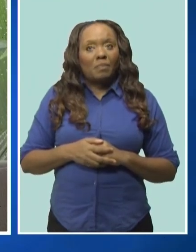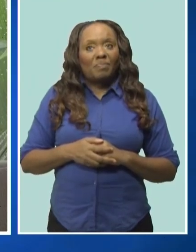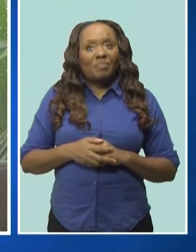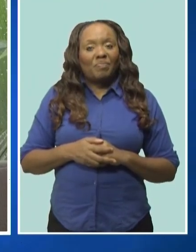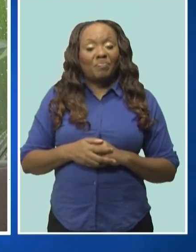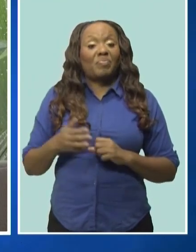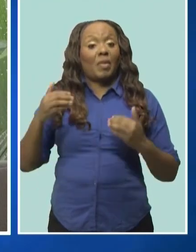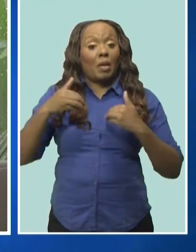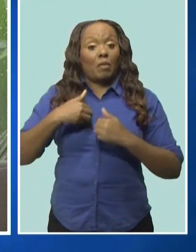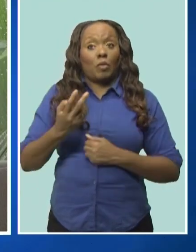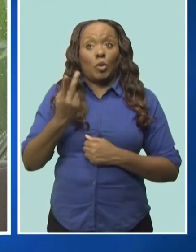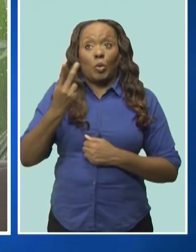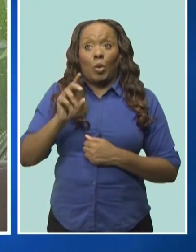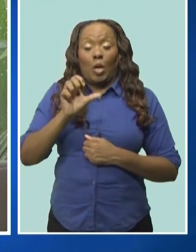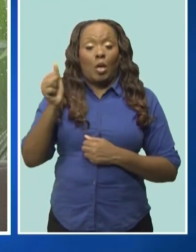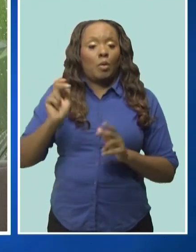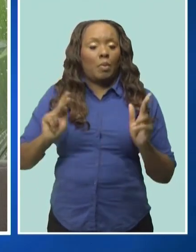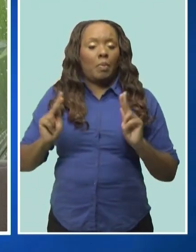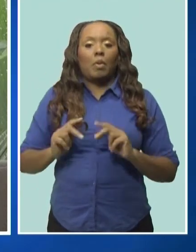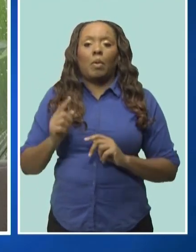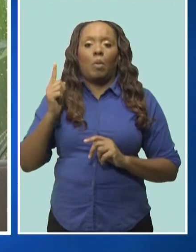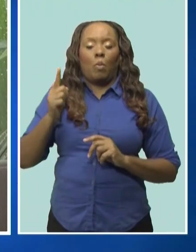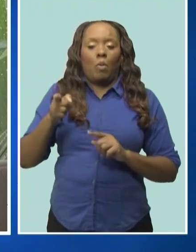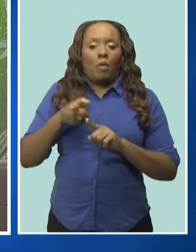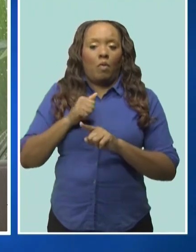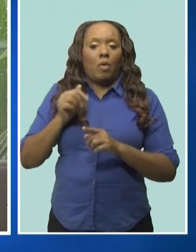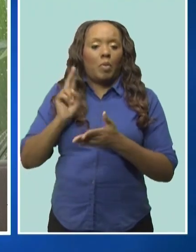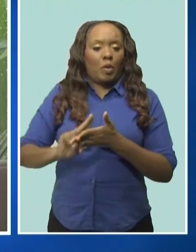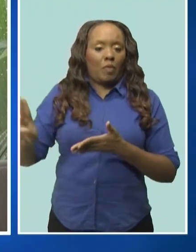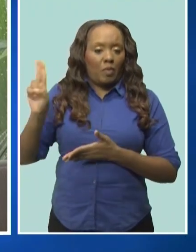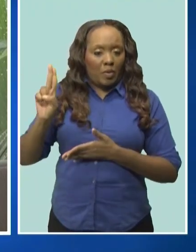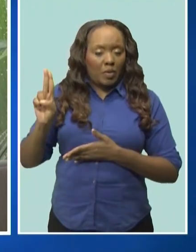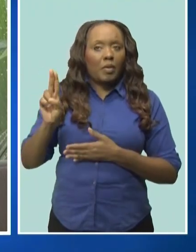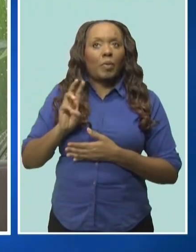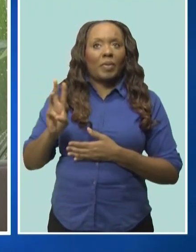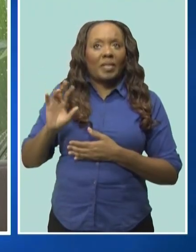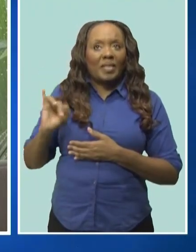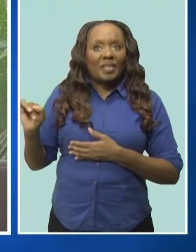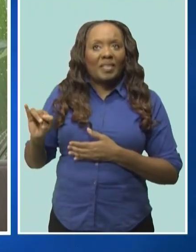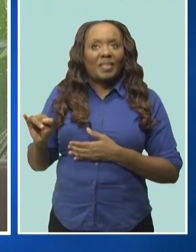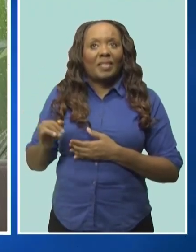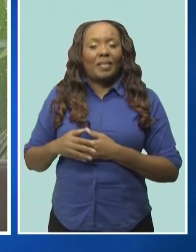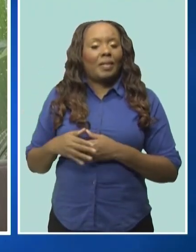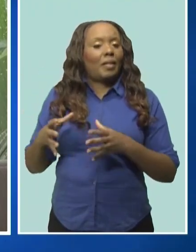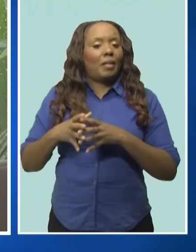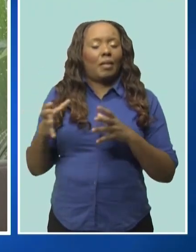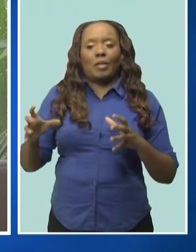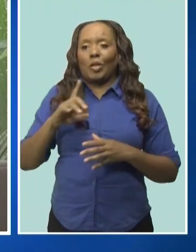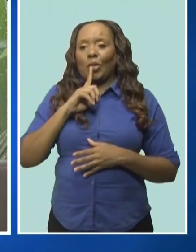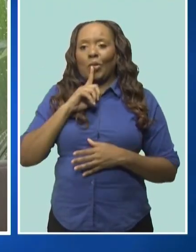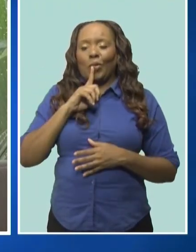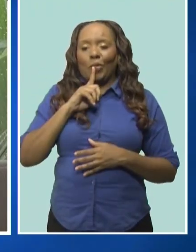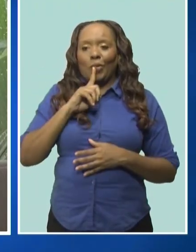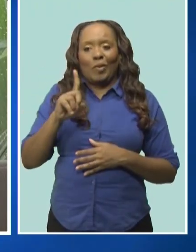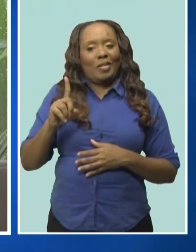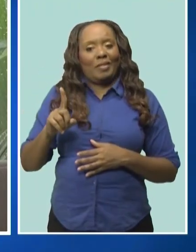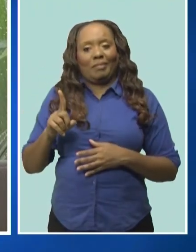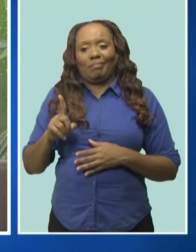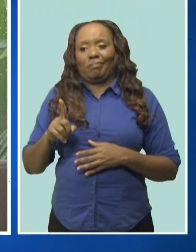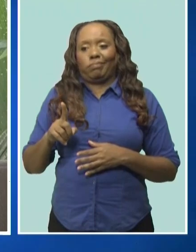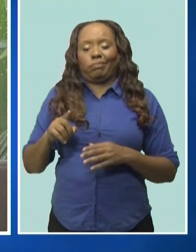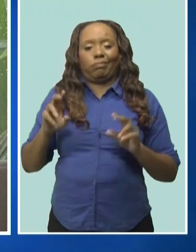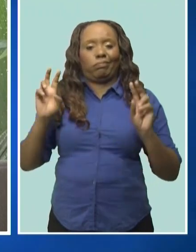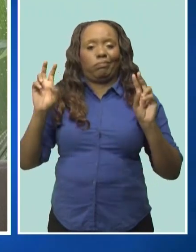Trade and Development at University of West Indies. So there's a lot of, big guns, so to speak, on our list, and so